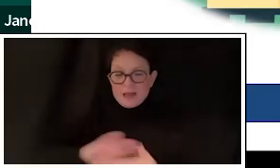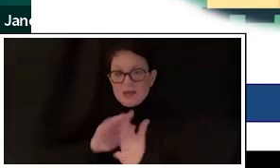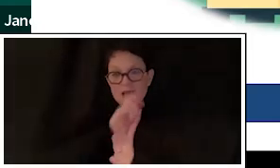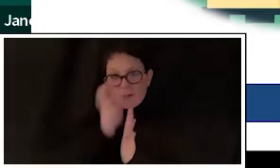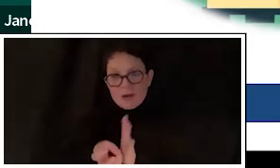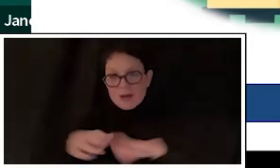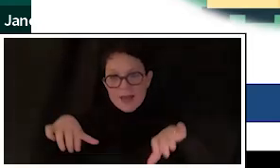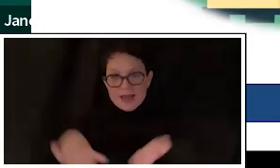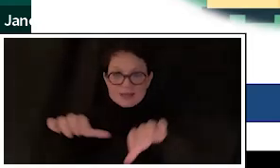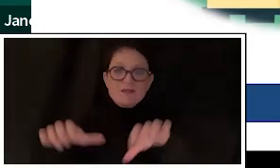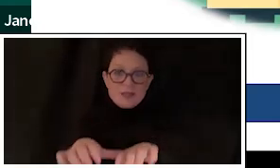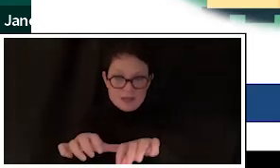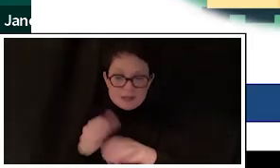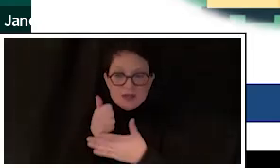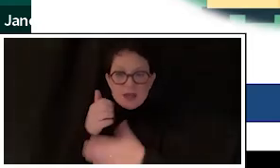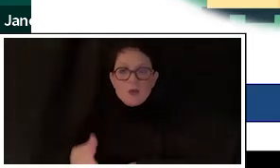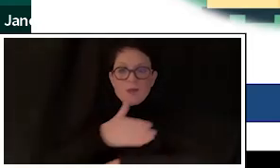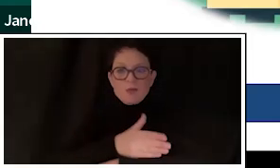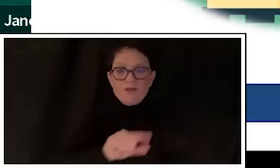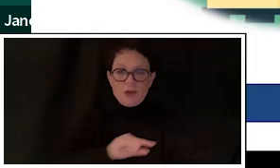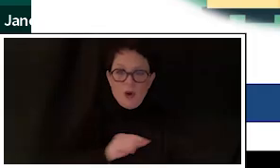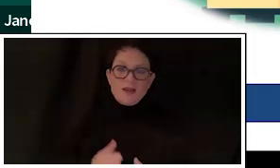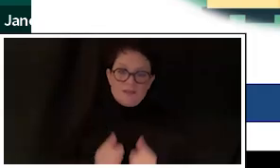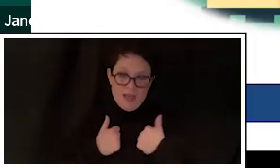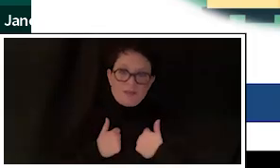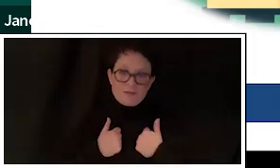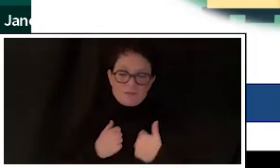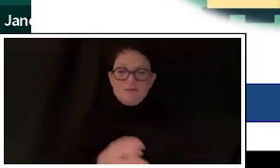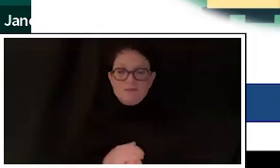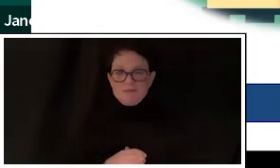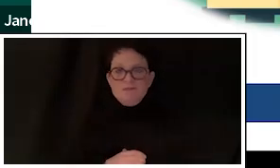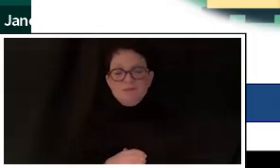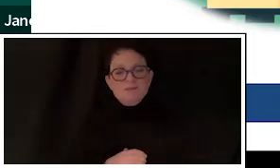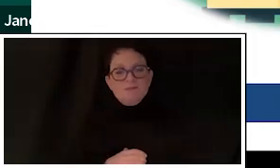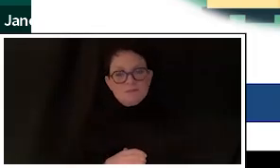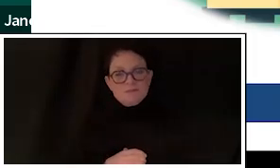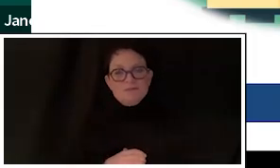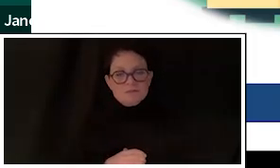in activities that will improve the quality of their life.